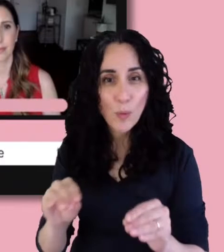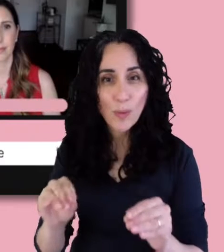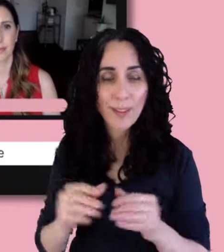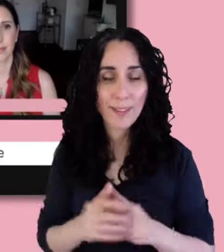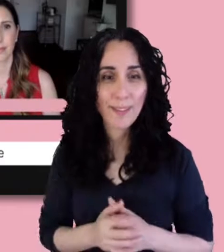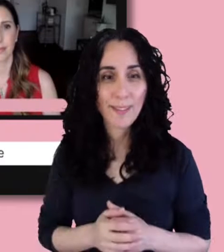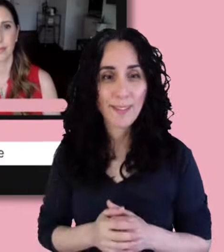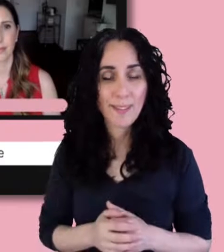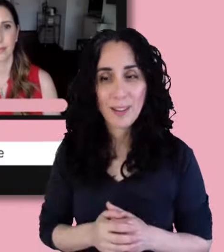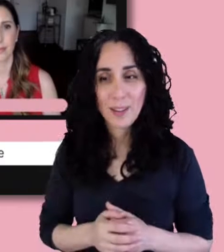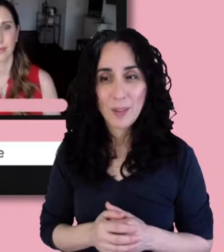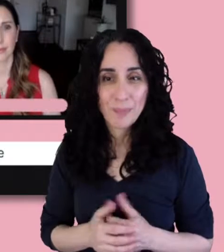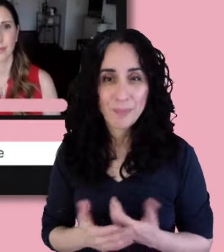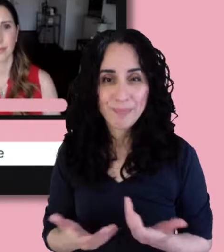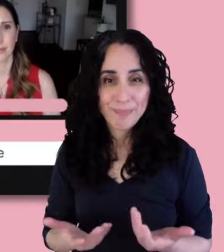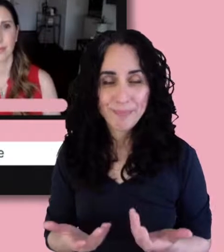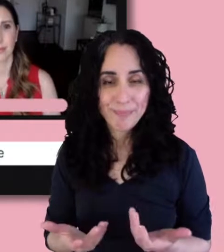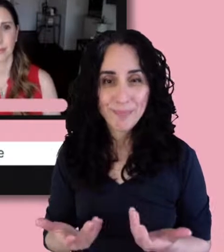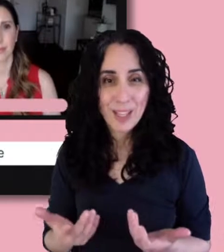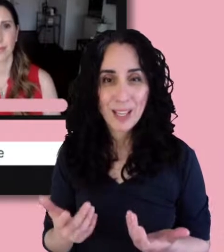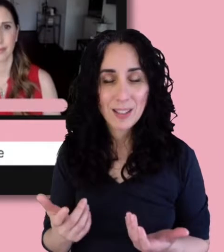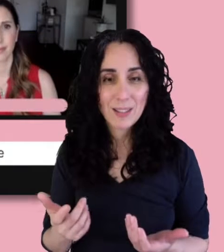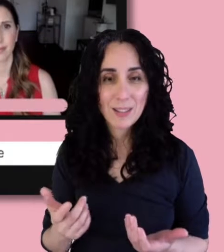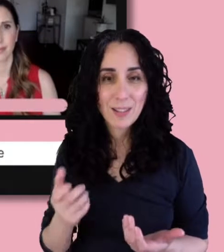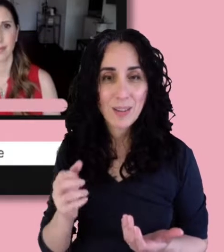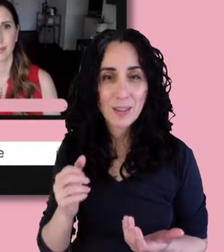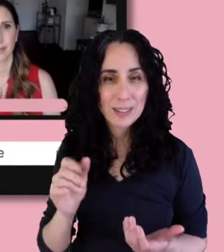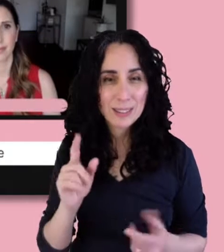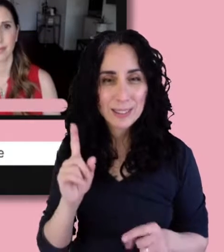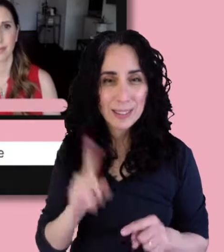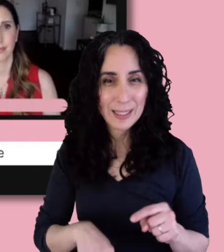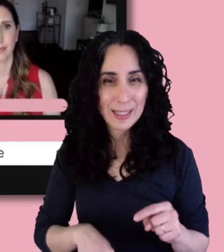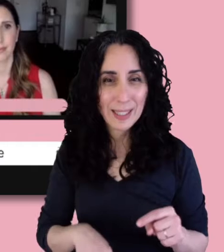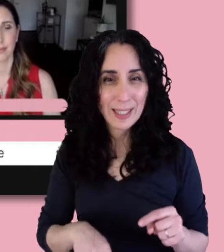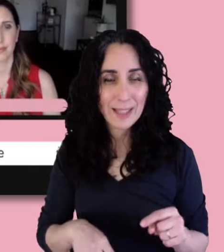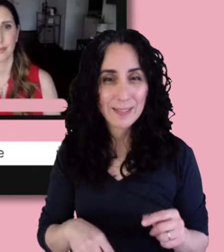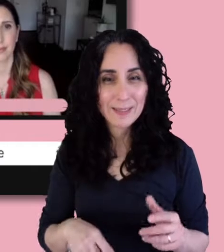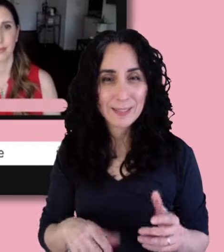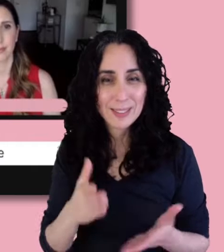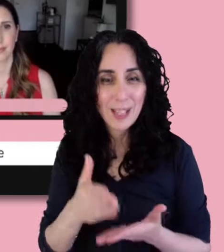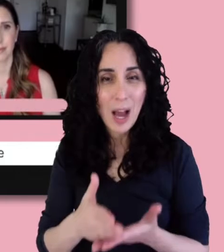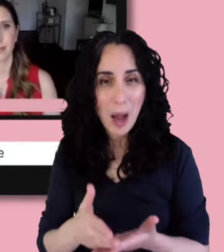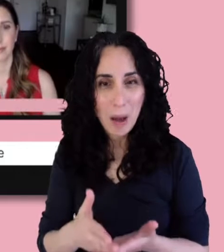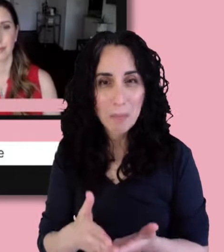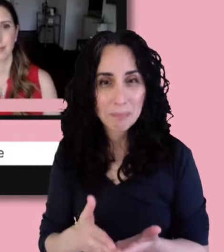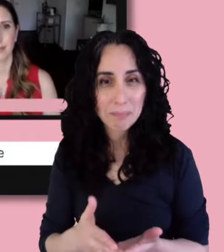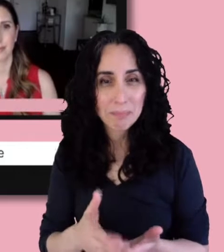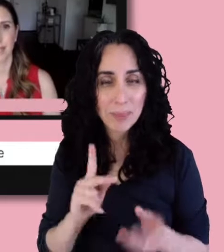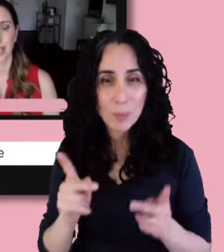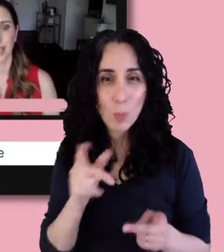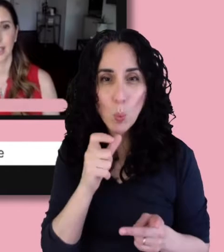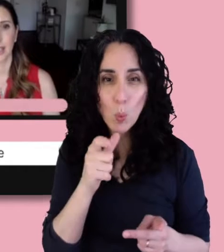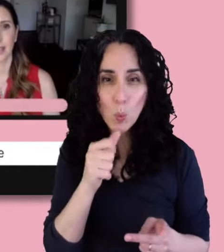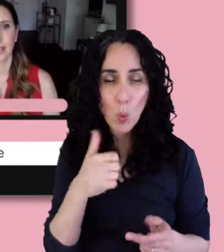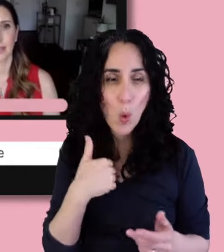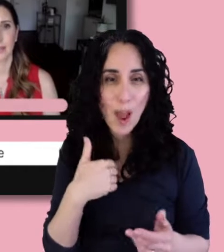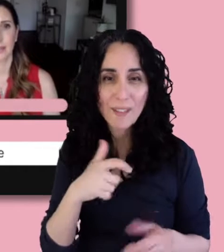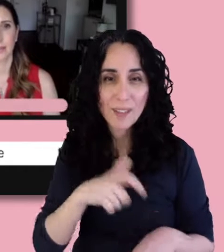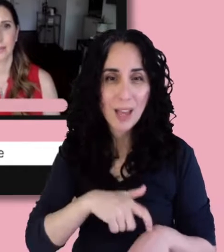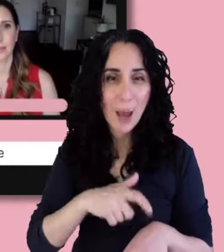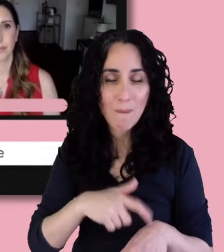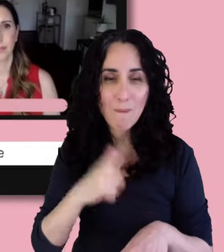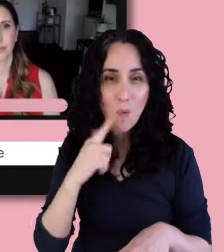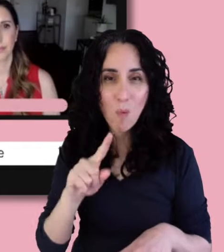they're moving or constantly, helping their children or whatever that may look like, people who may not